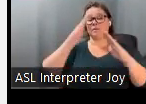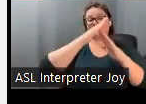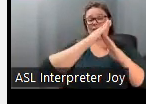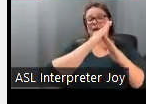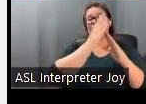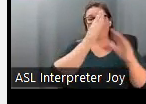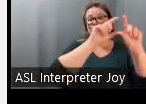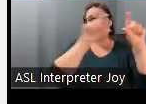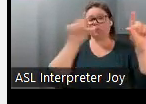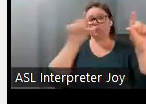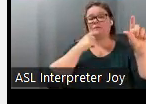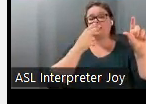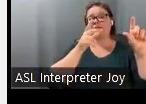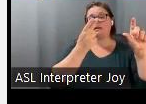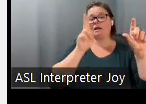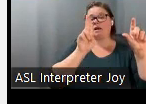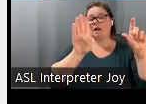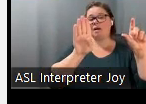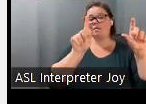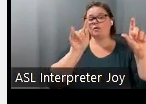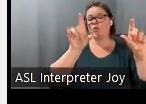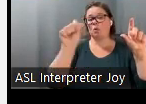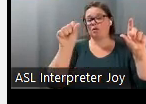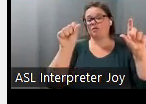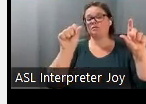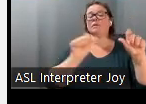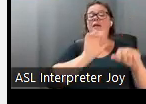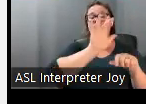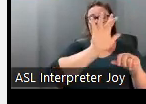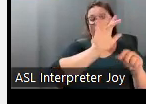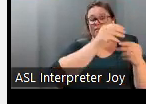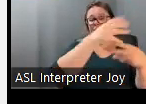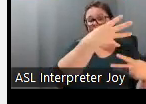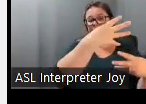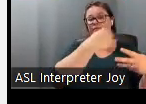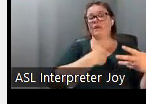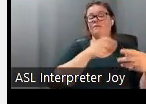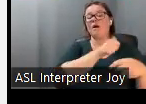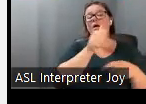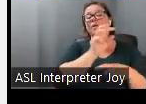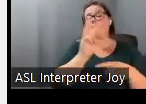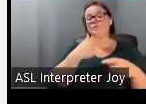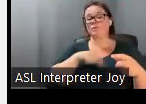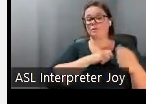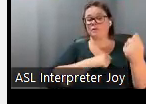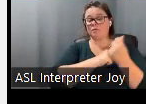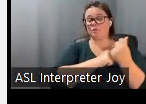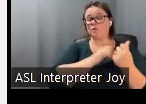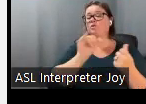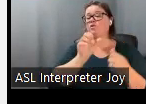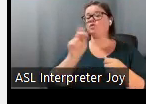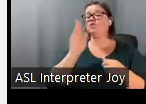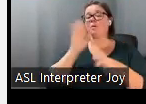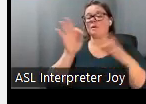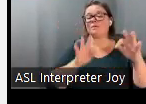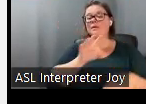Hub Tools. And I want to click on Hub Tools, and you'll see that there's the other websites that we support. Jack's going to talk about DB